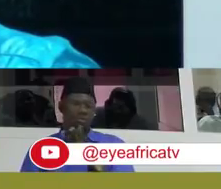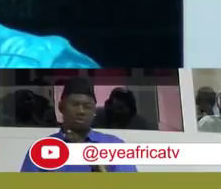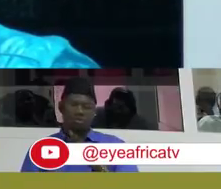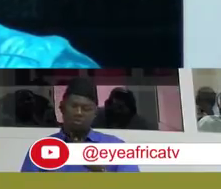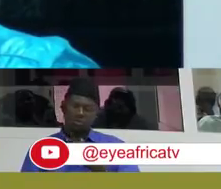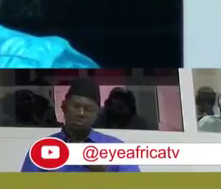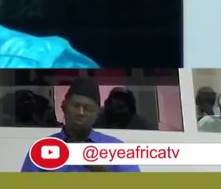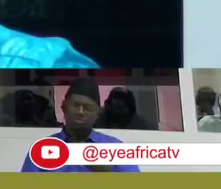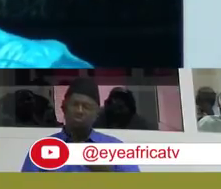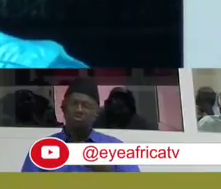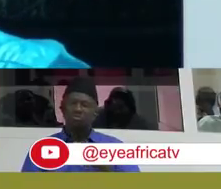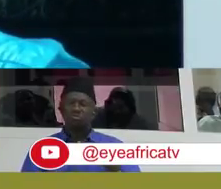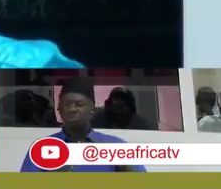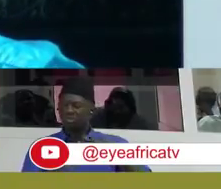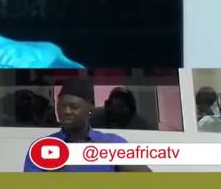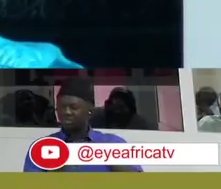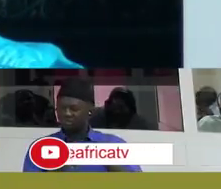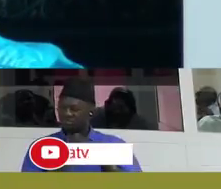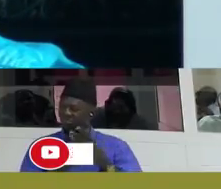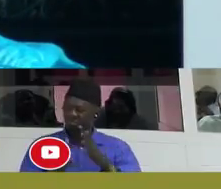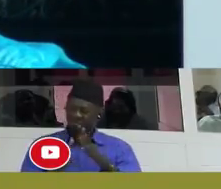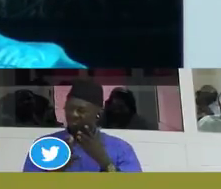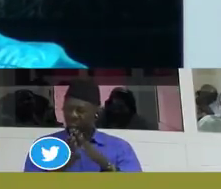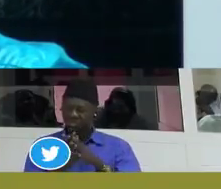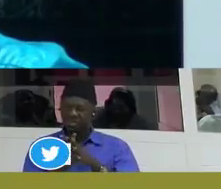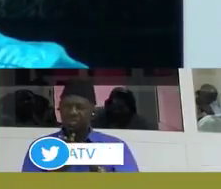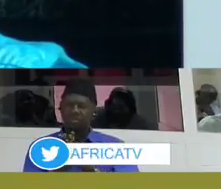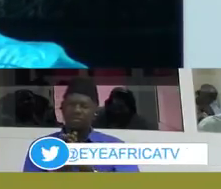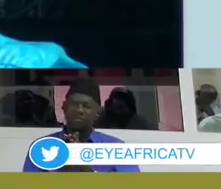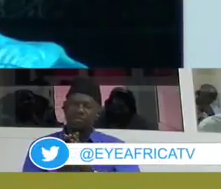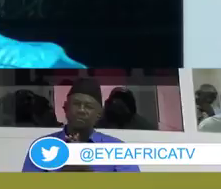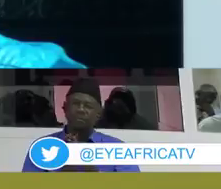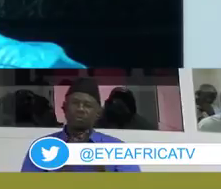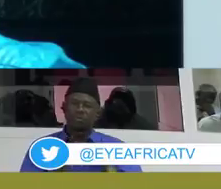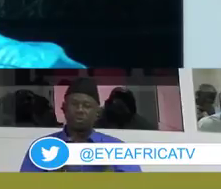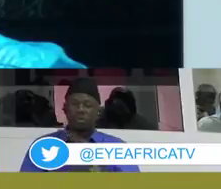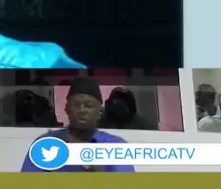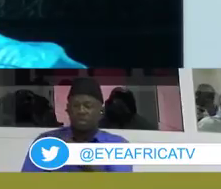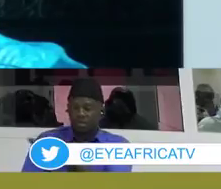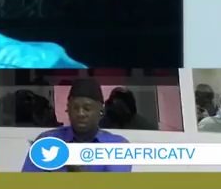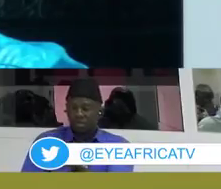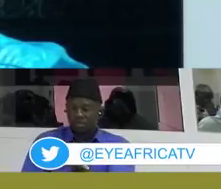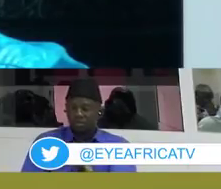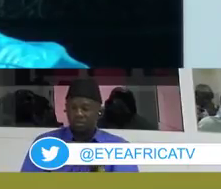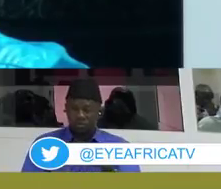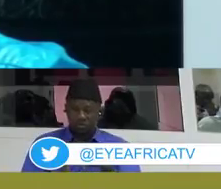in order to avoid being insensitive to the religious